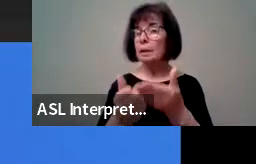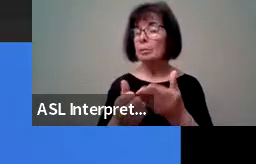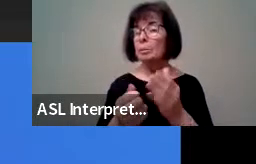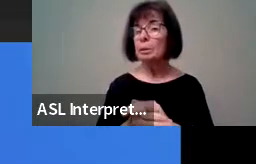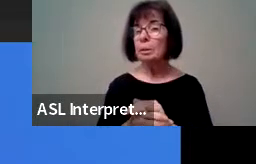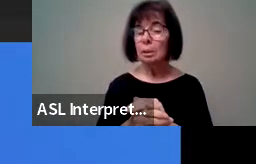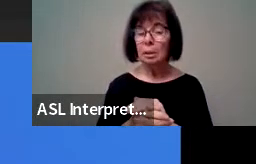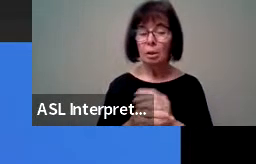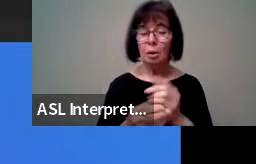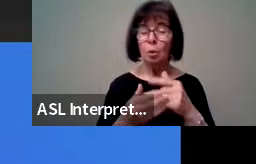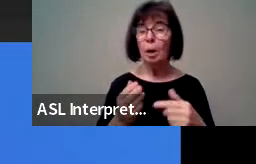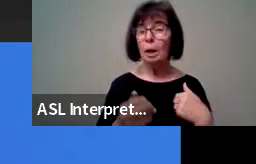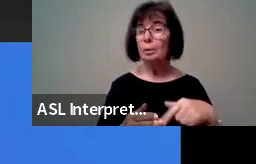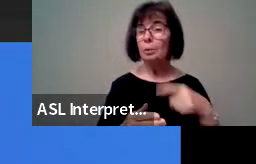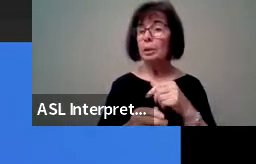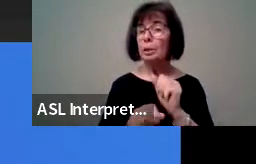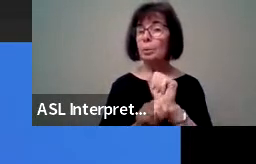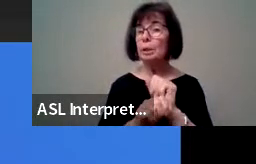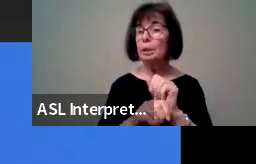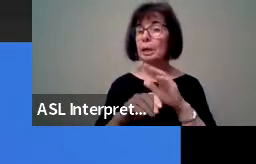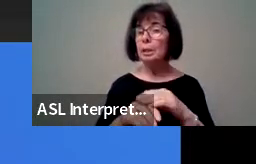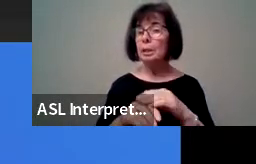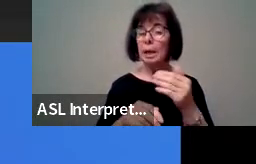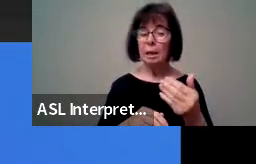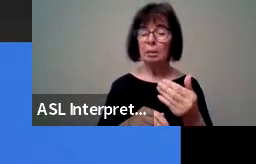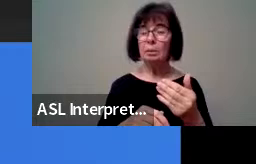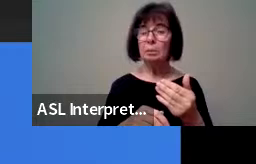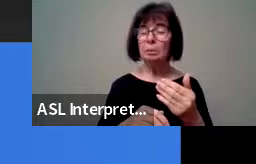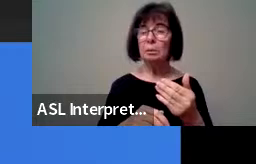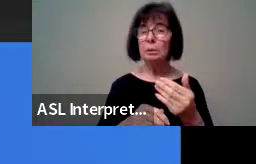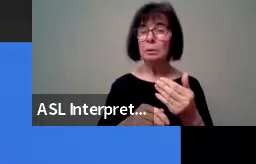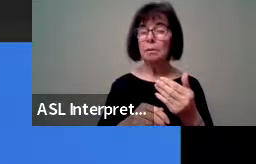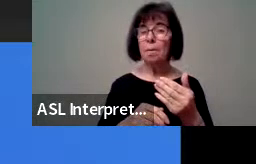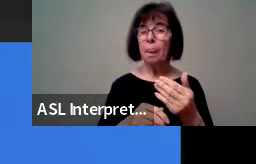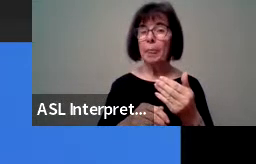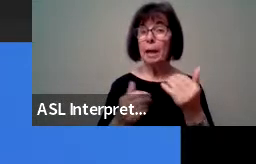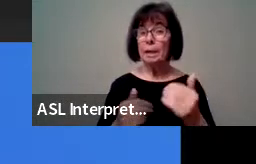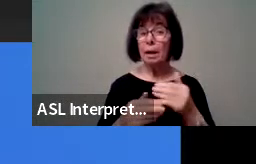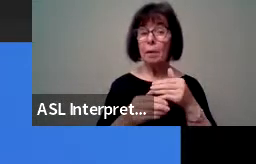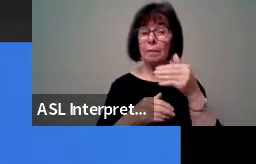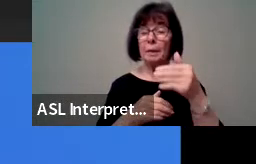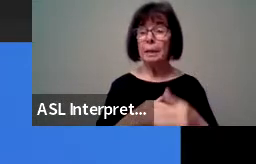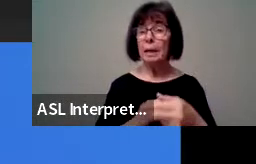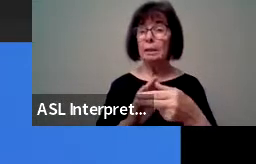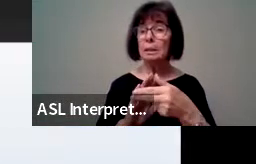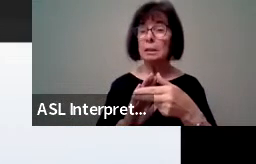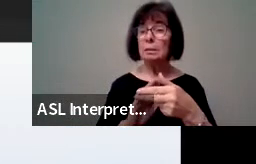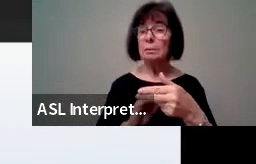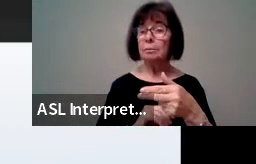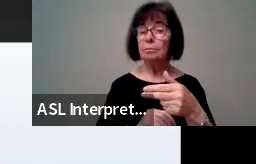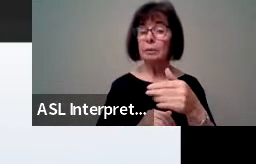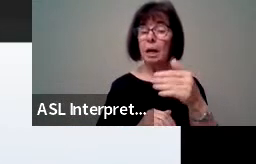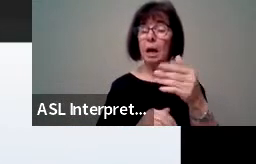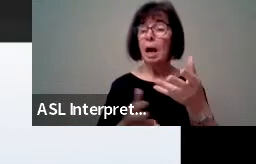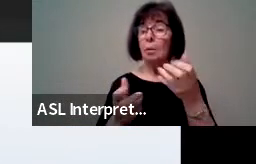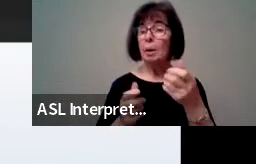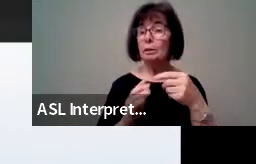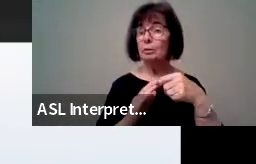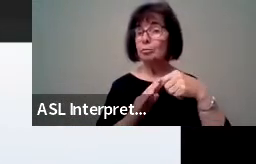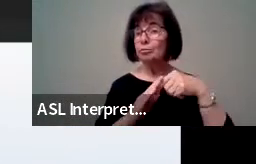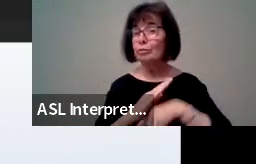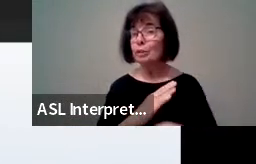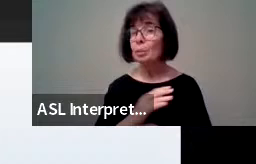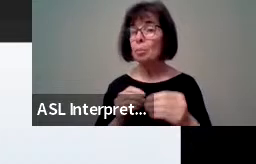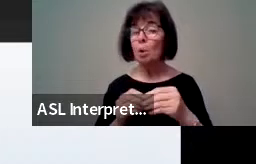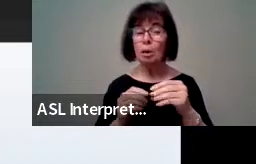we're working on. And on the next slide, I just wanted to dive a little bit deeper into what Alameda County is working on right